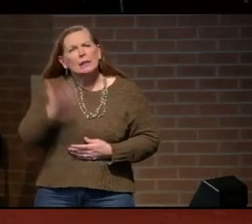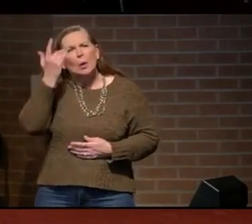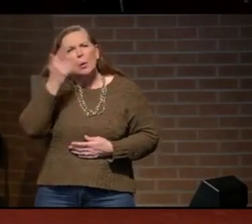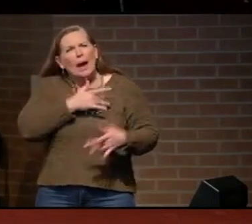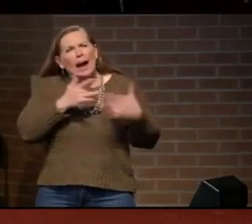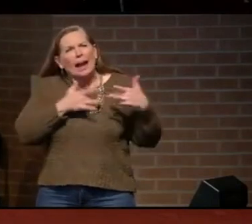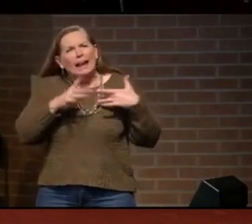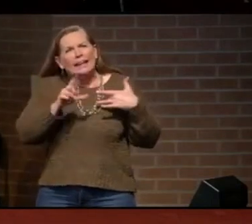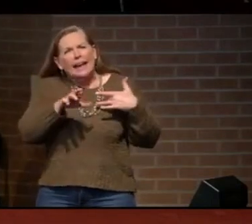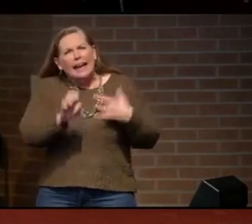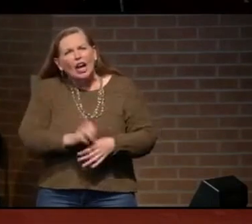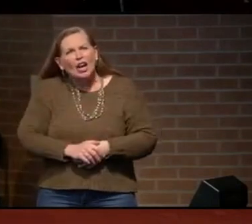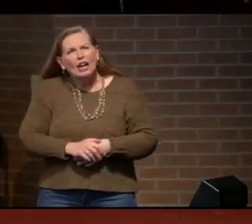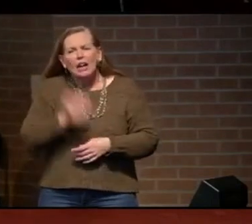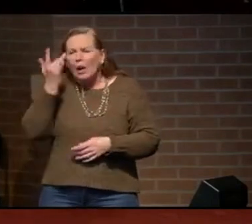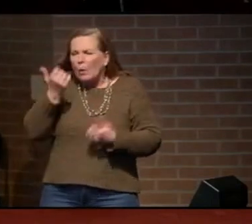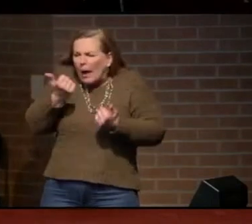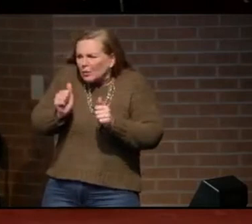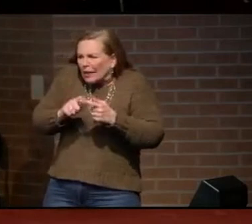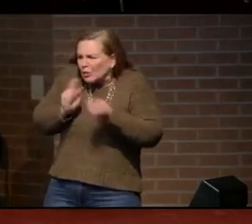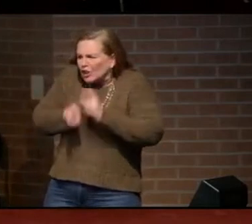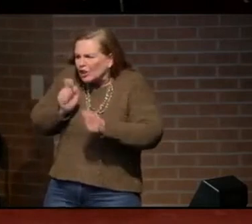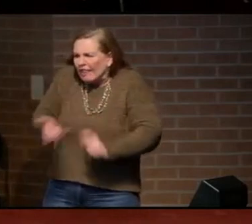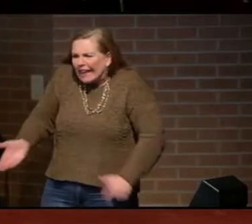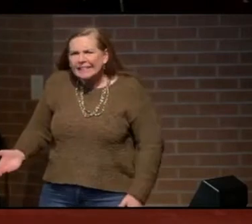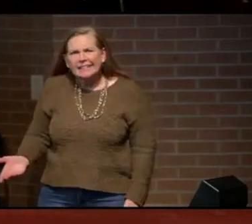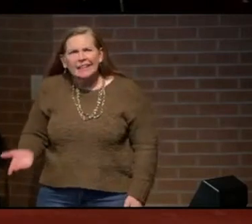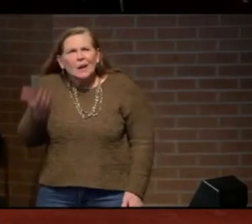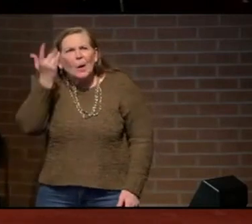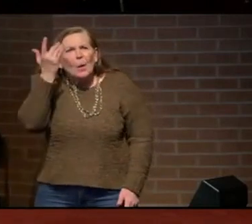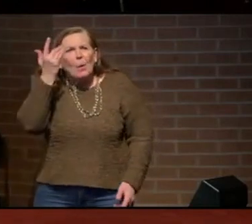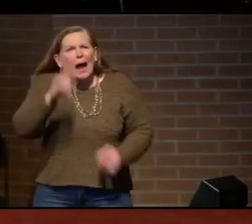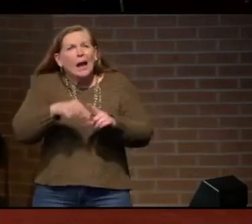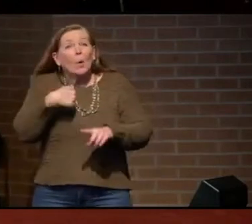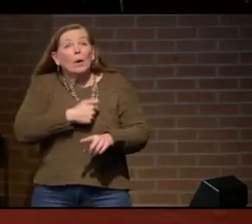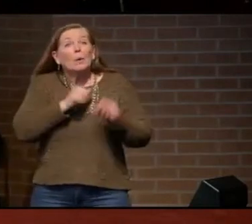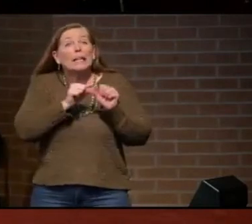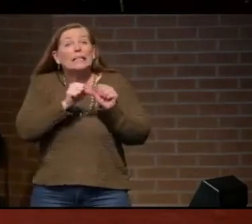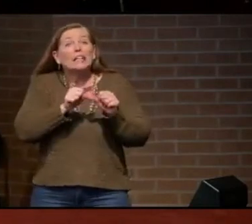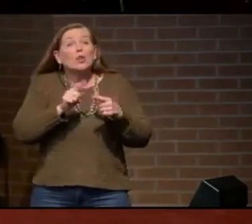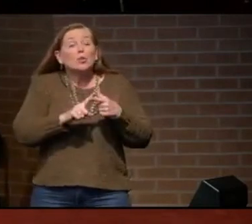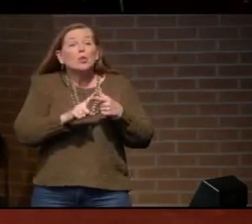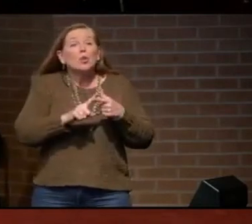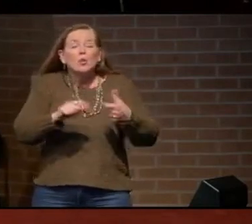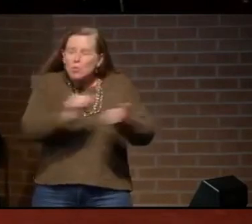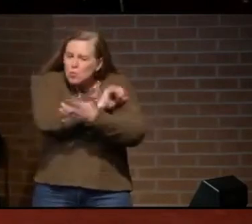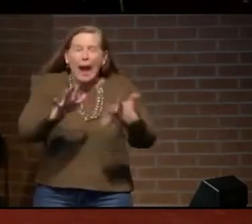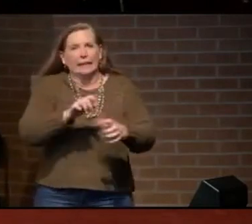care? Why try to change things? Why, when we continue to wreck each